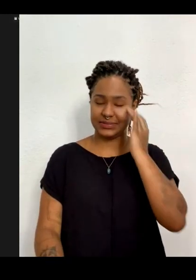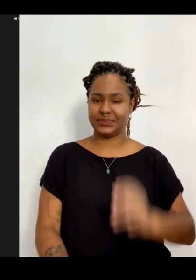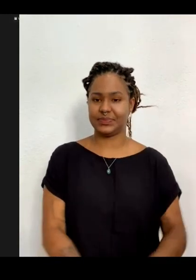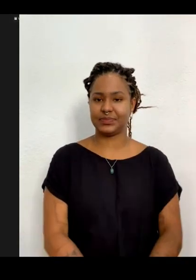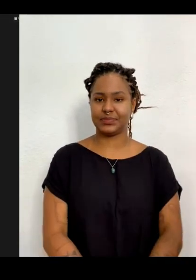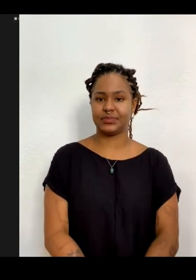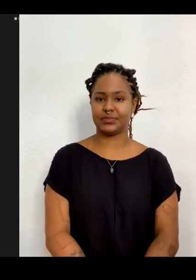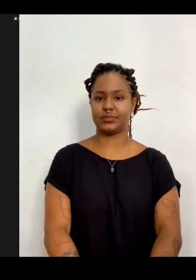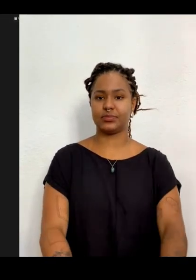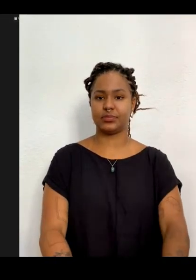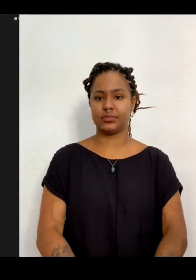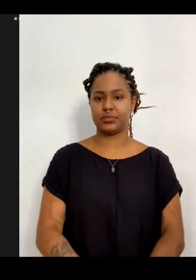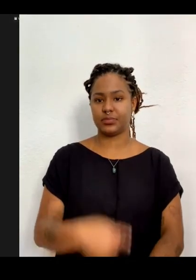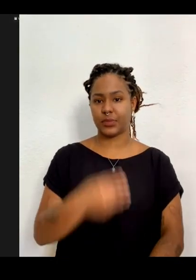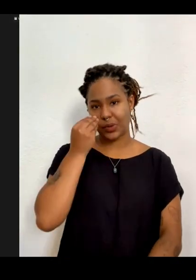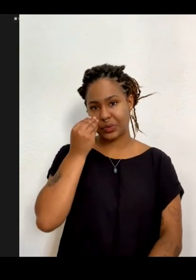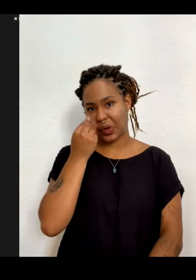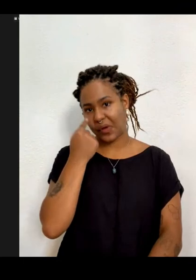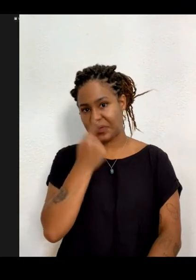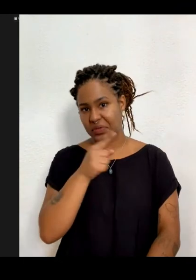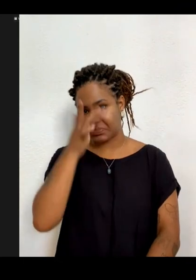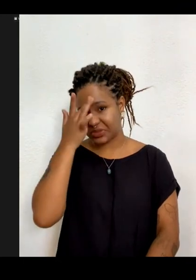talking to there